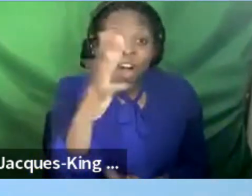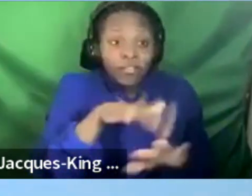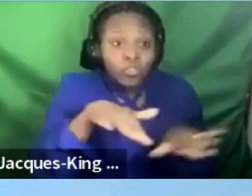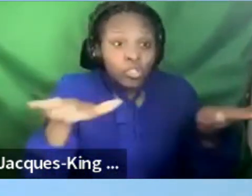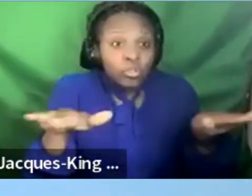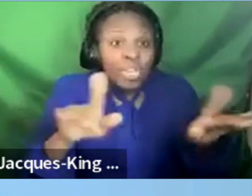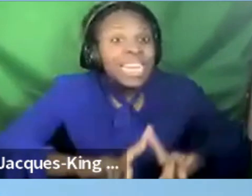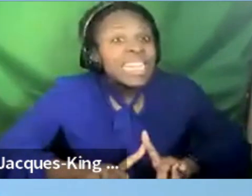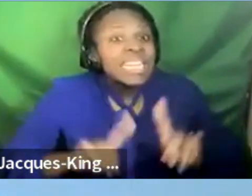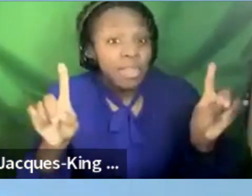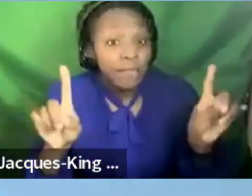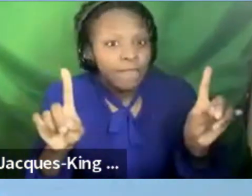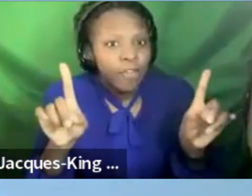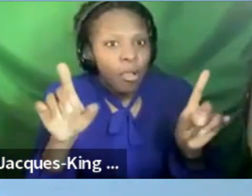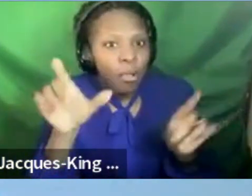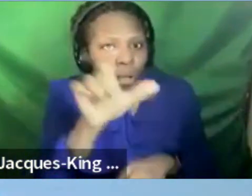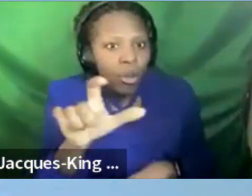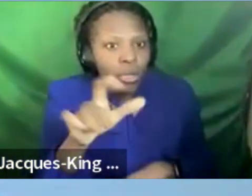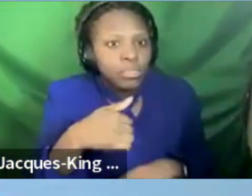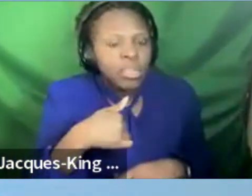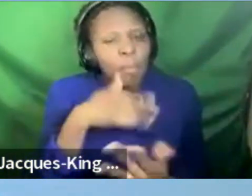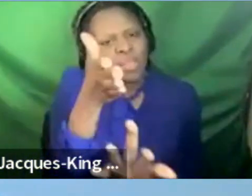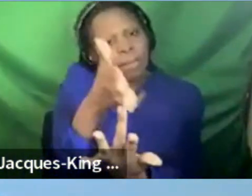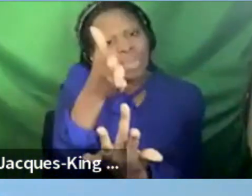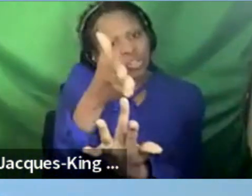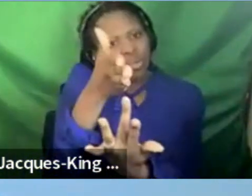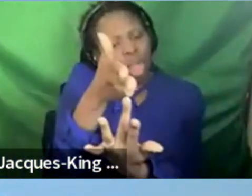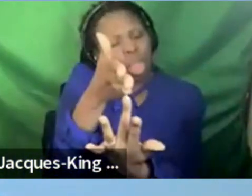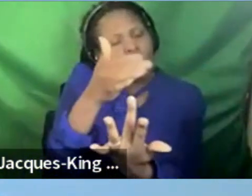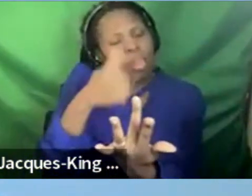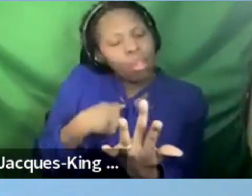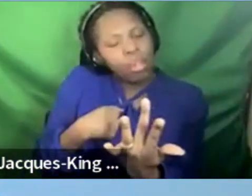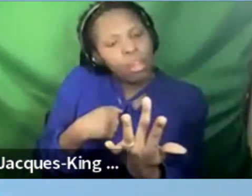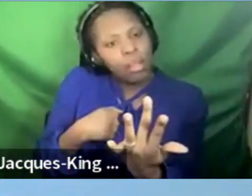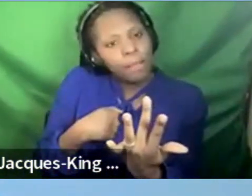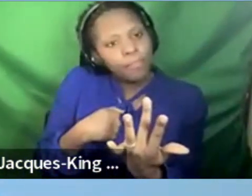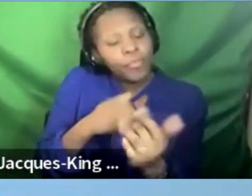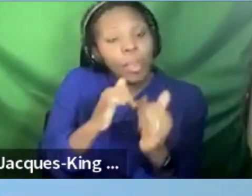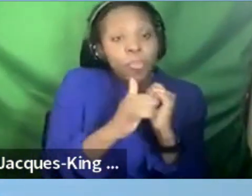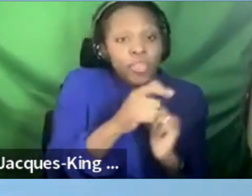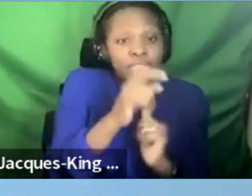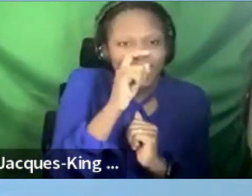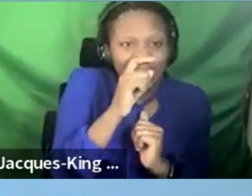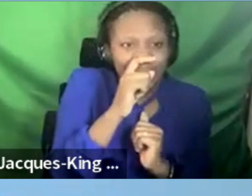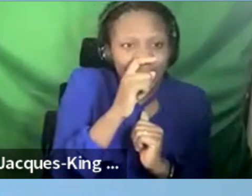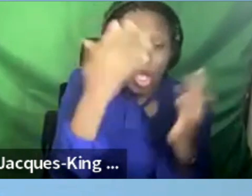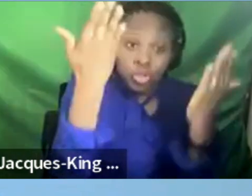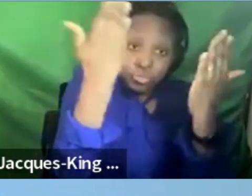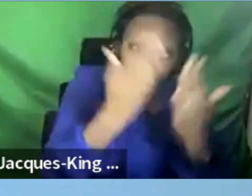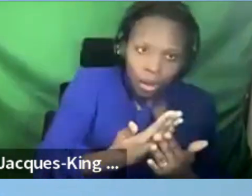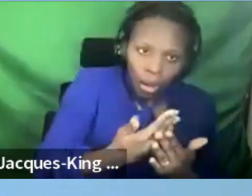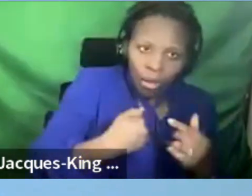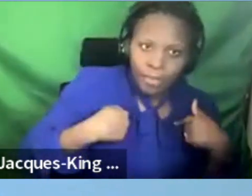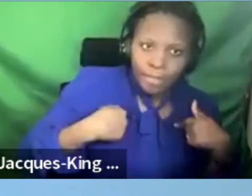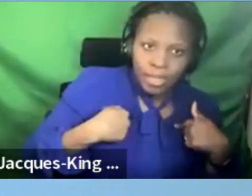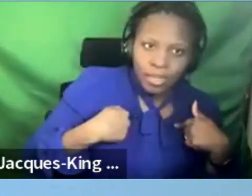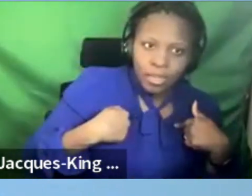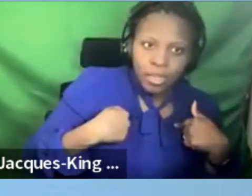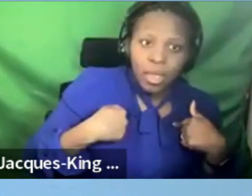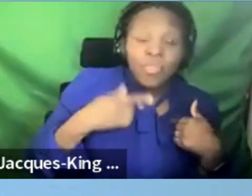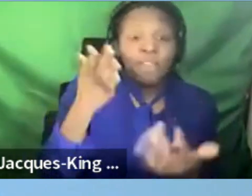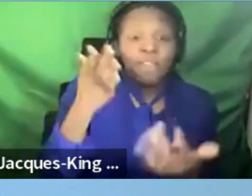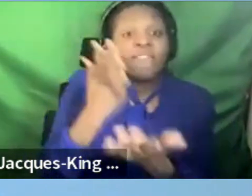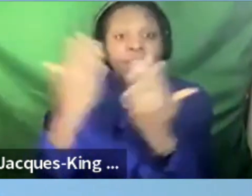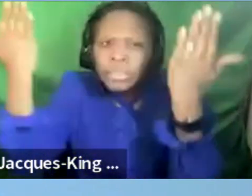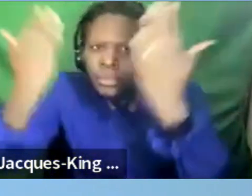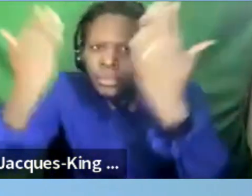and we're all very different colors. I'm kind of in the middle of it. So I've got brother and sister who are darker than me and then very